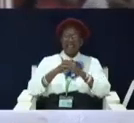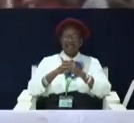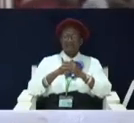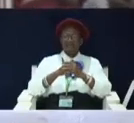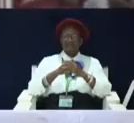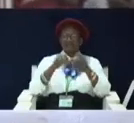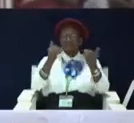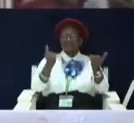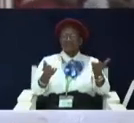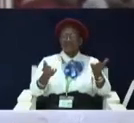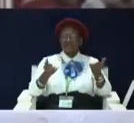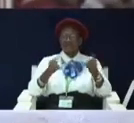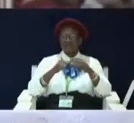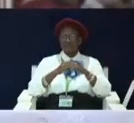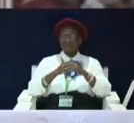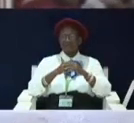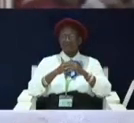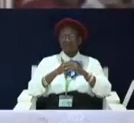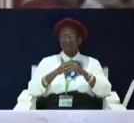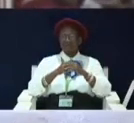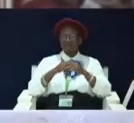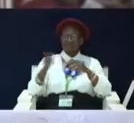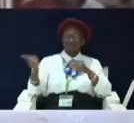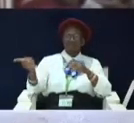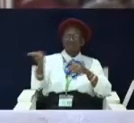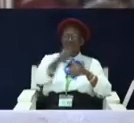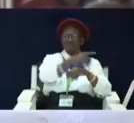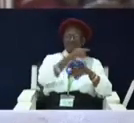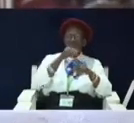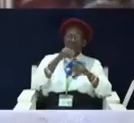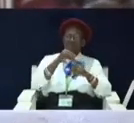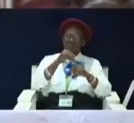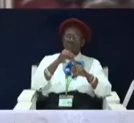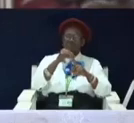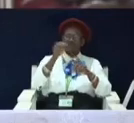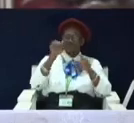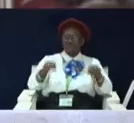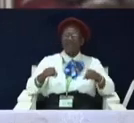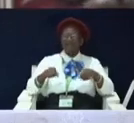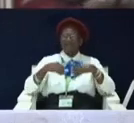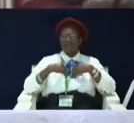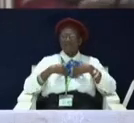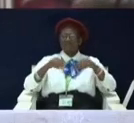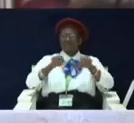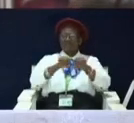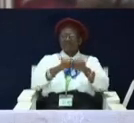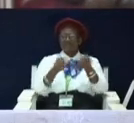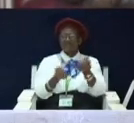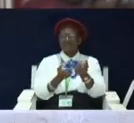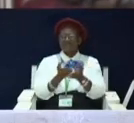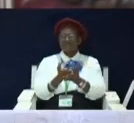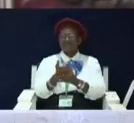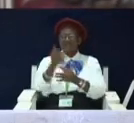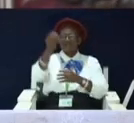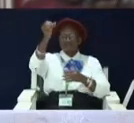Now, you too can have breakthroughs.